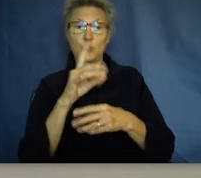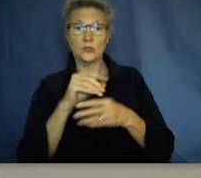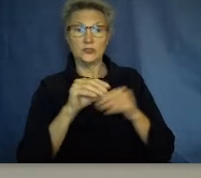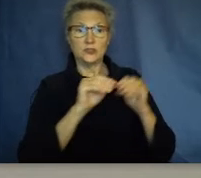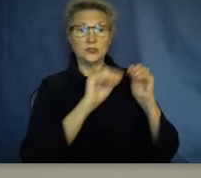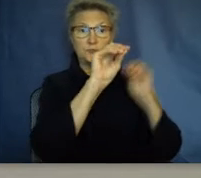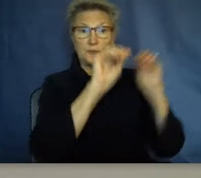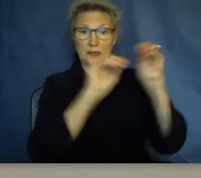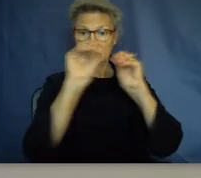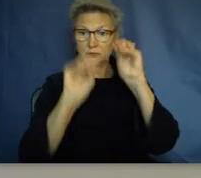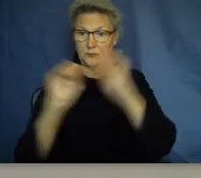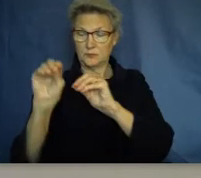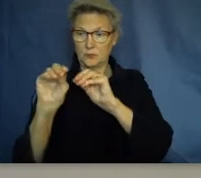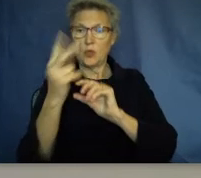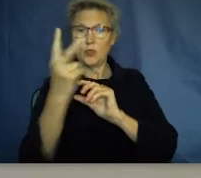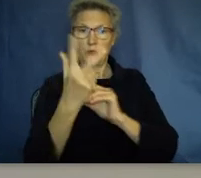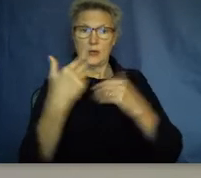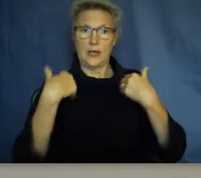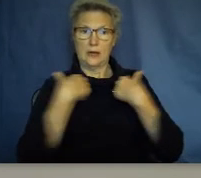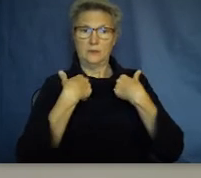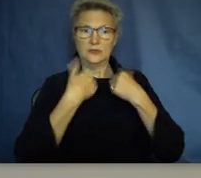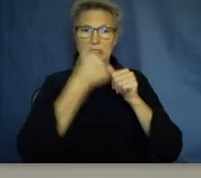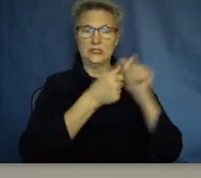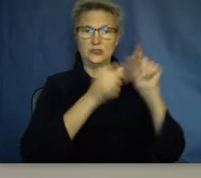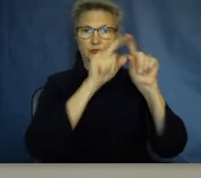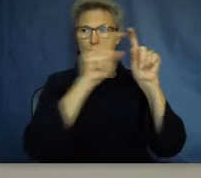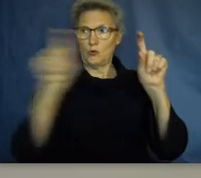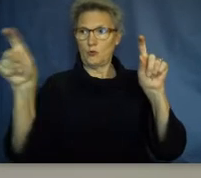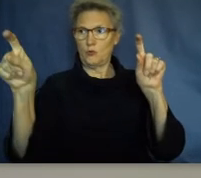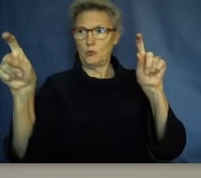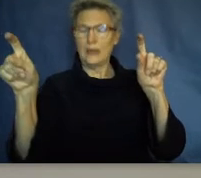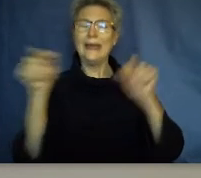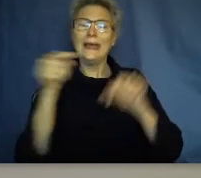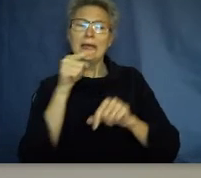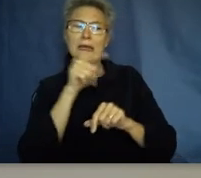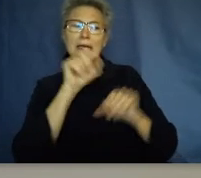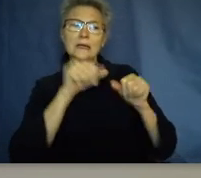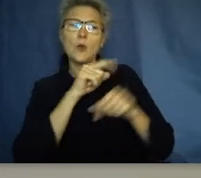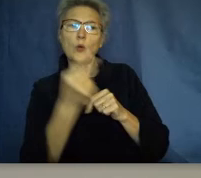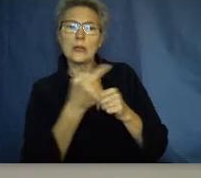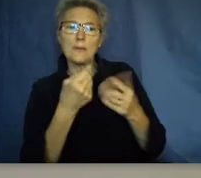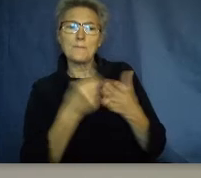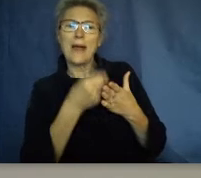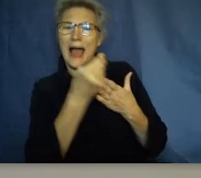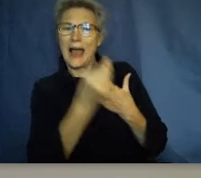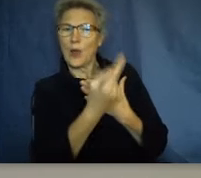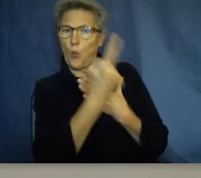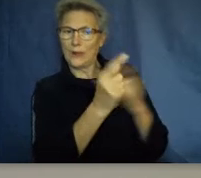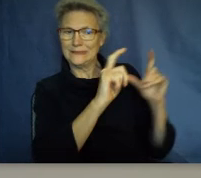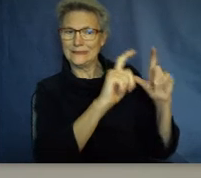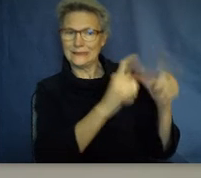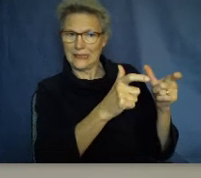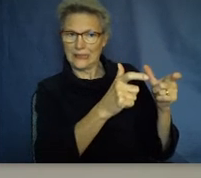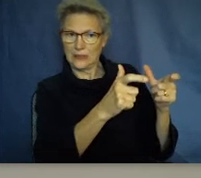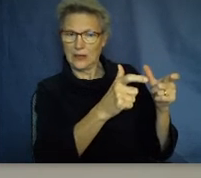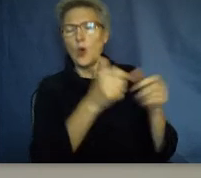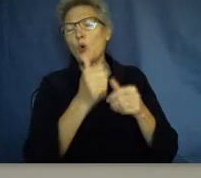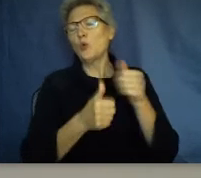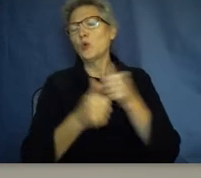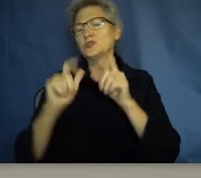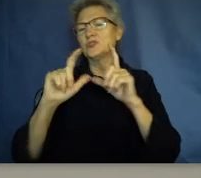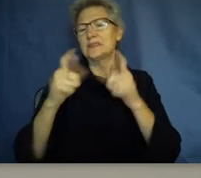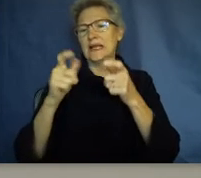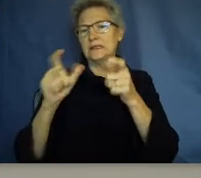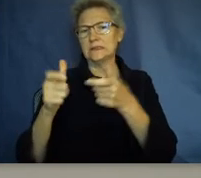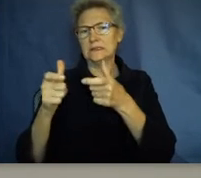3 animals in each row. Mason can only buy one set. Which sets could he buy if he wants to display all